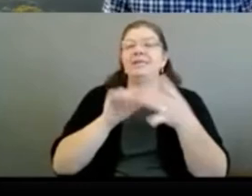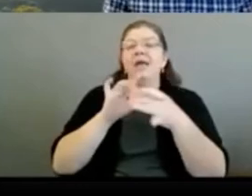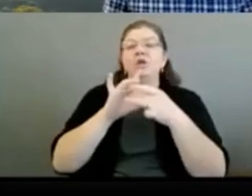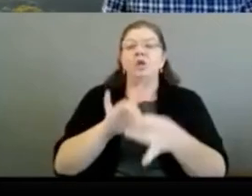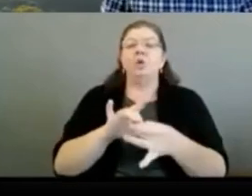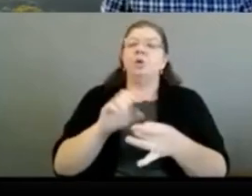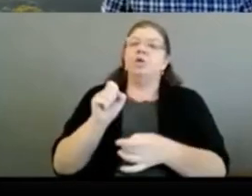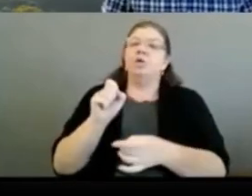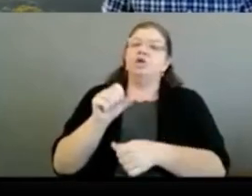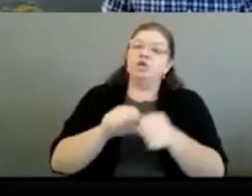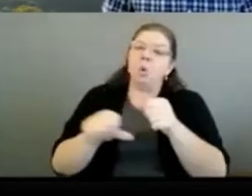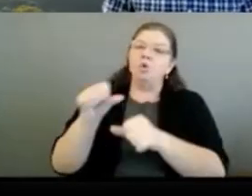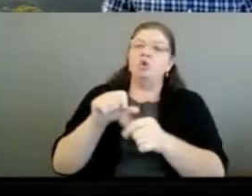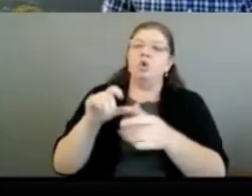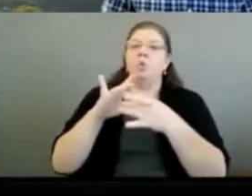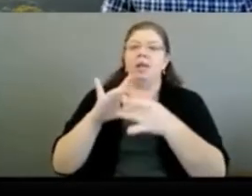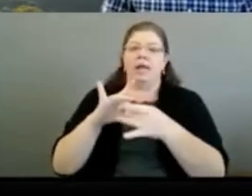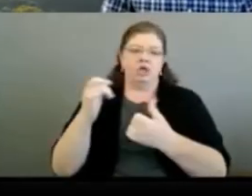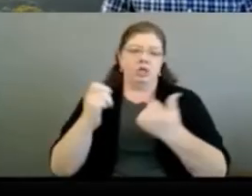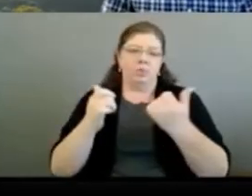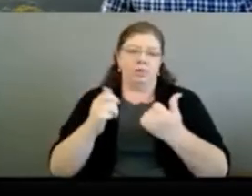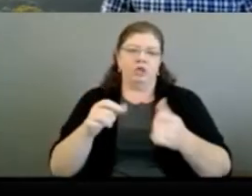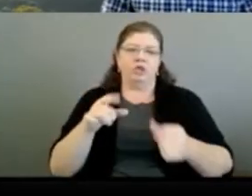social relationship?